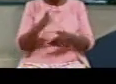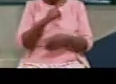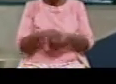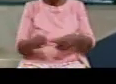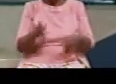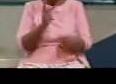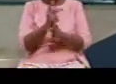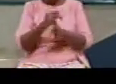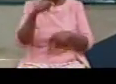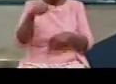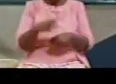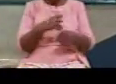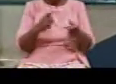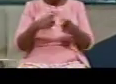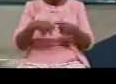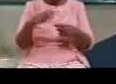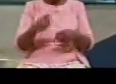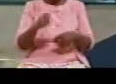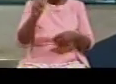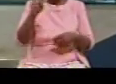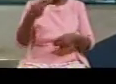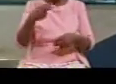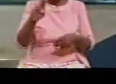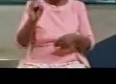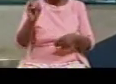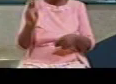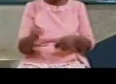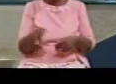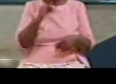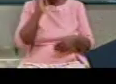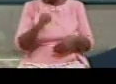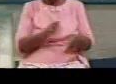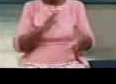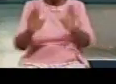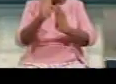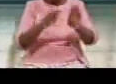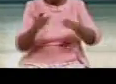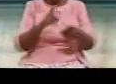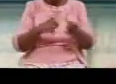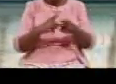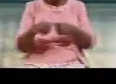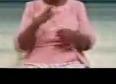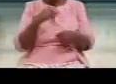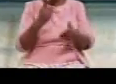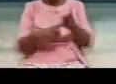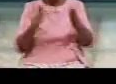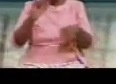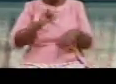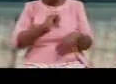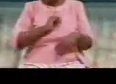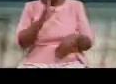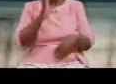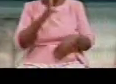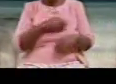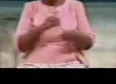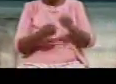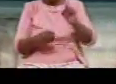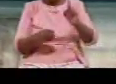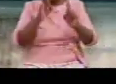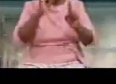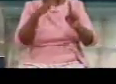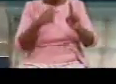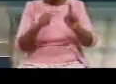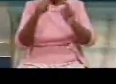the thorn is buffeting them. And it's like, what am I going to do? Number one, the taskmaster's captivity.